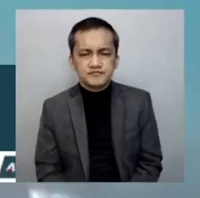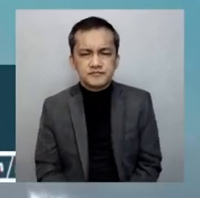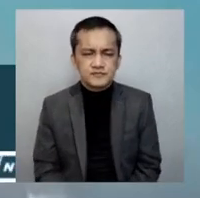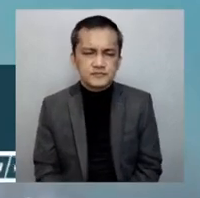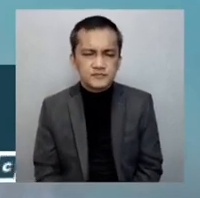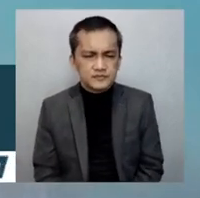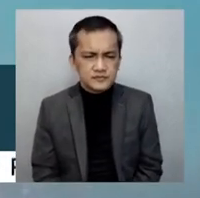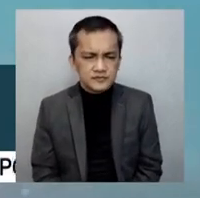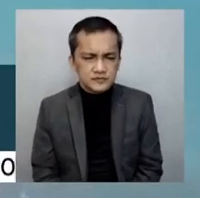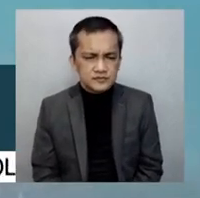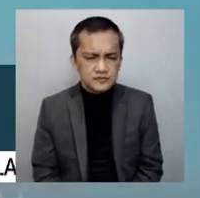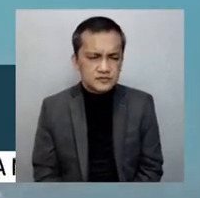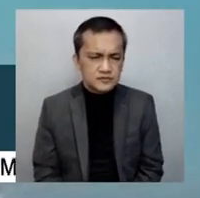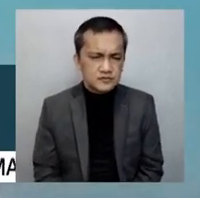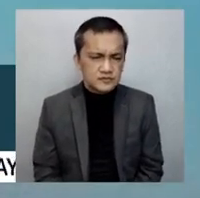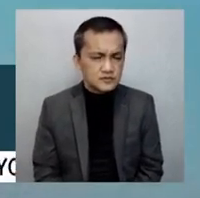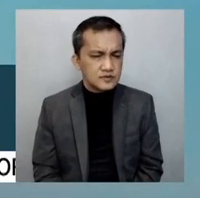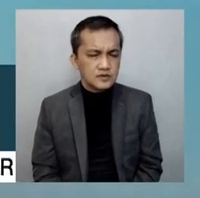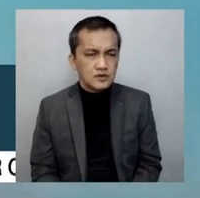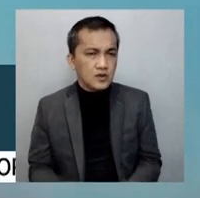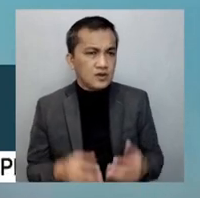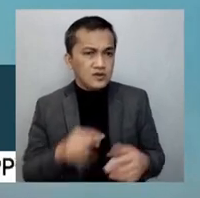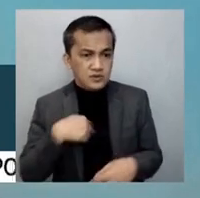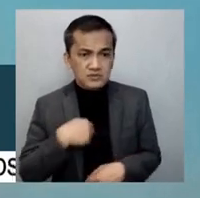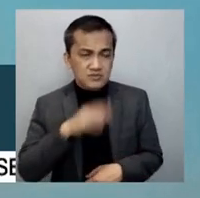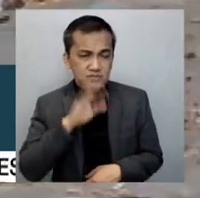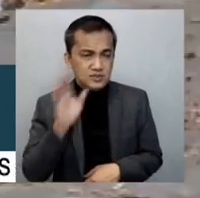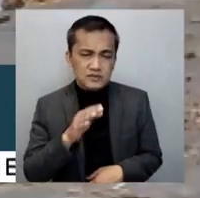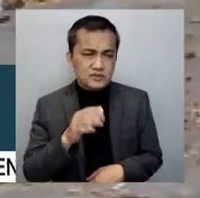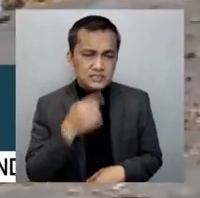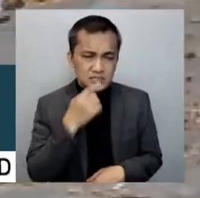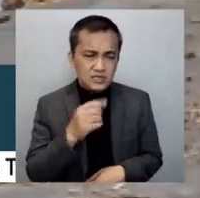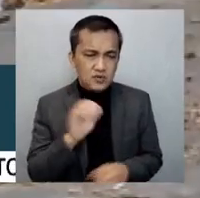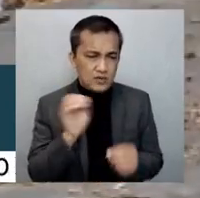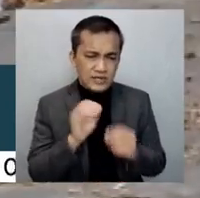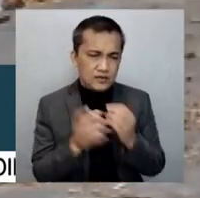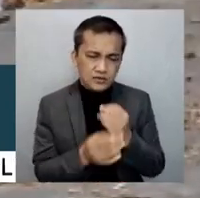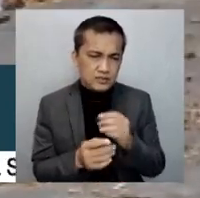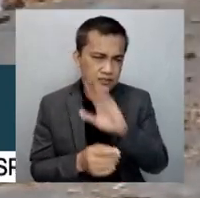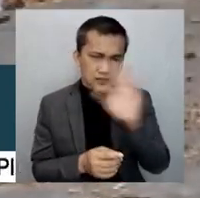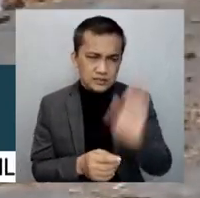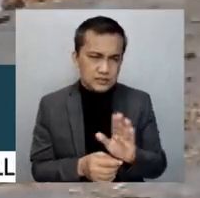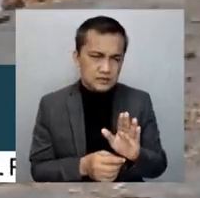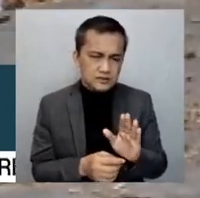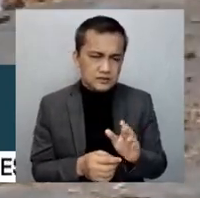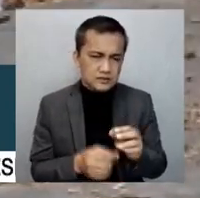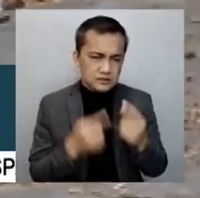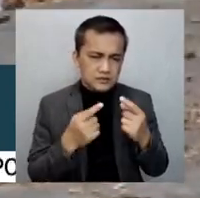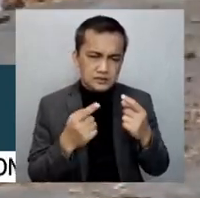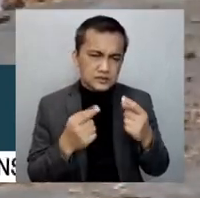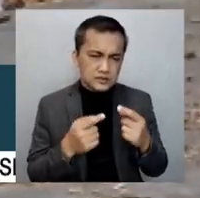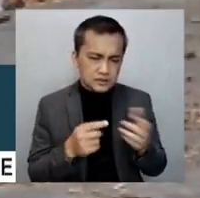there is no trace of there is no more trace of oil. It's never in the resolution.